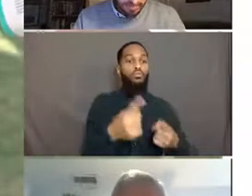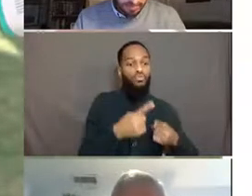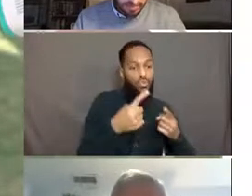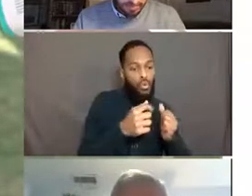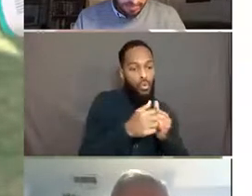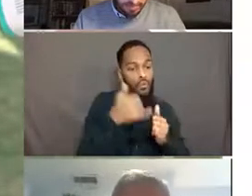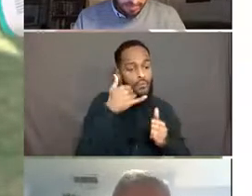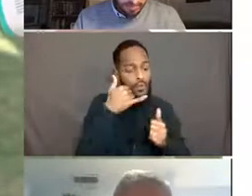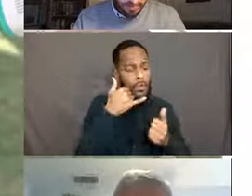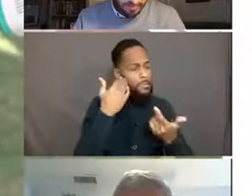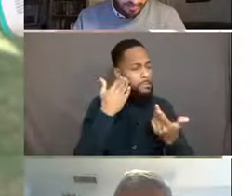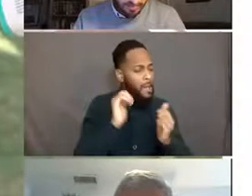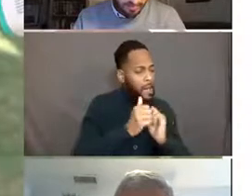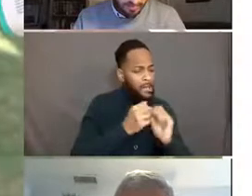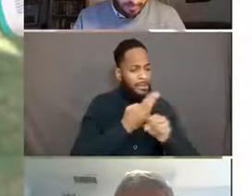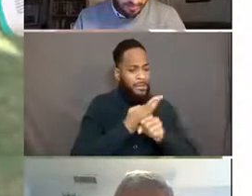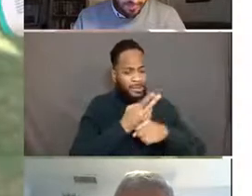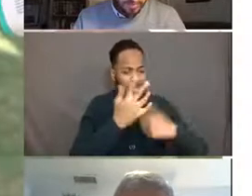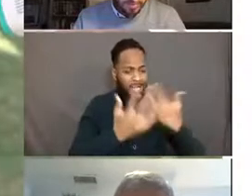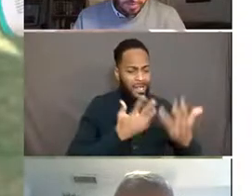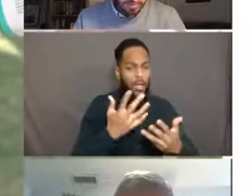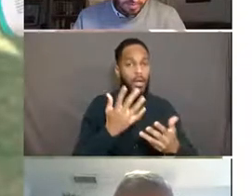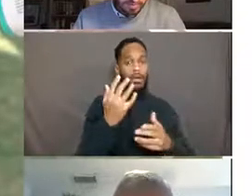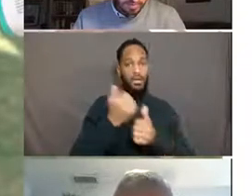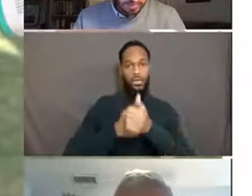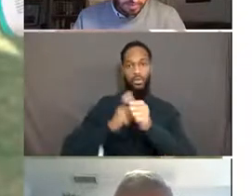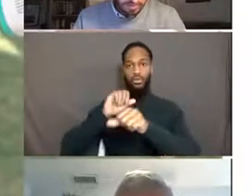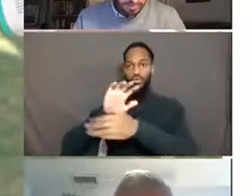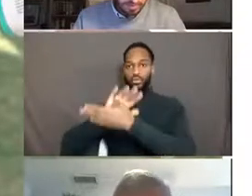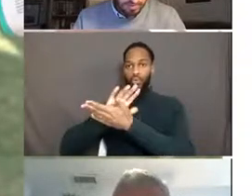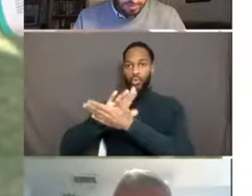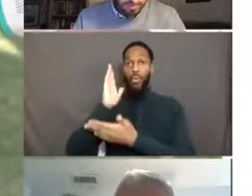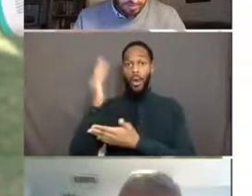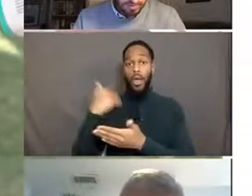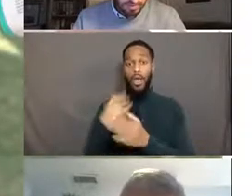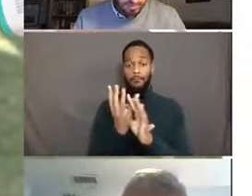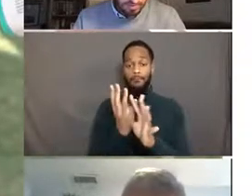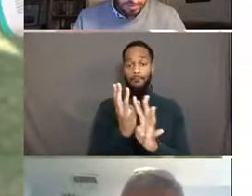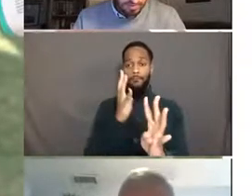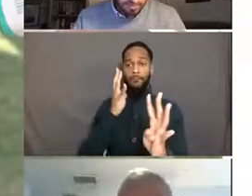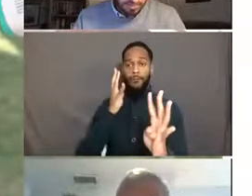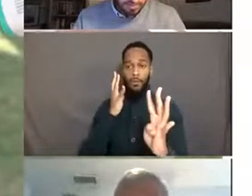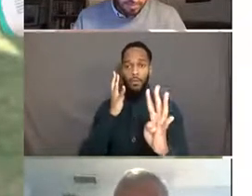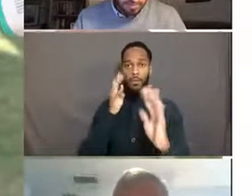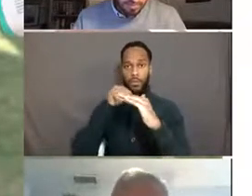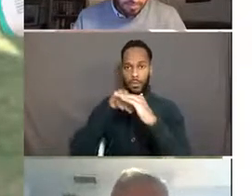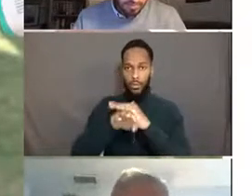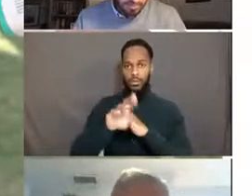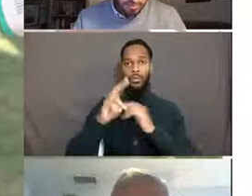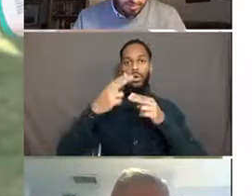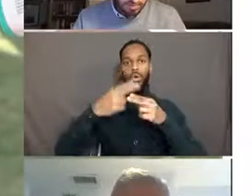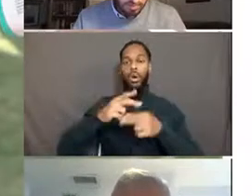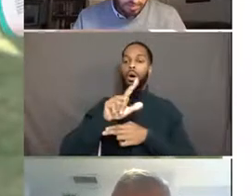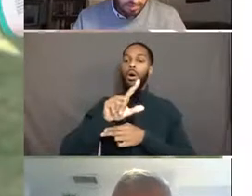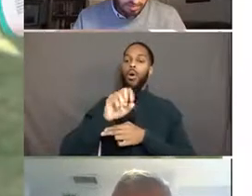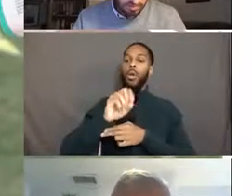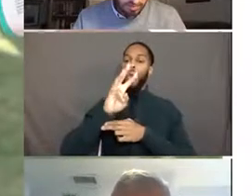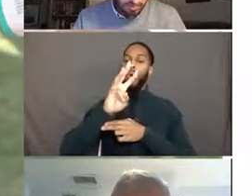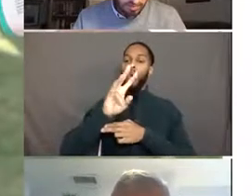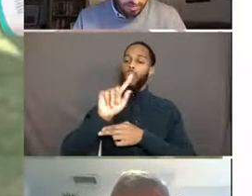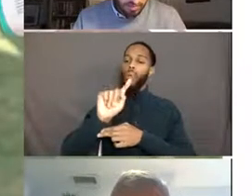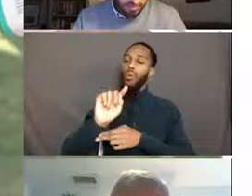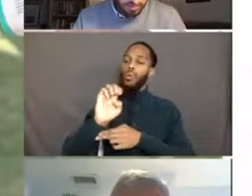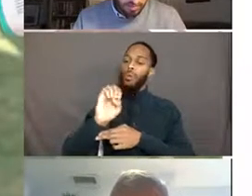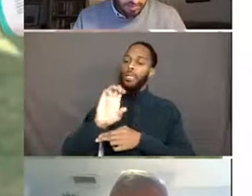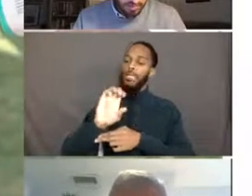phone, every school will have an entry line, we call it low tech. It's where we're gonna ask the